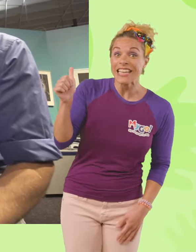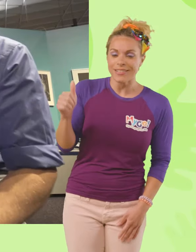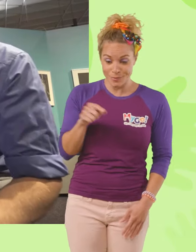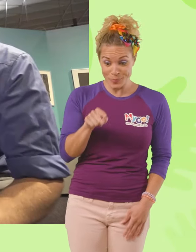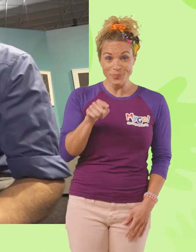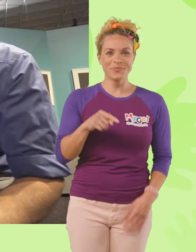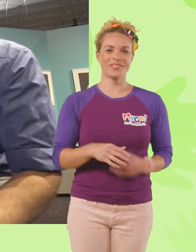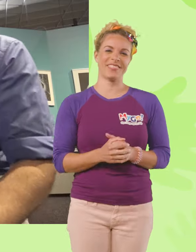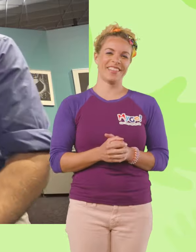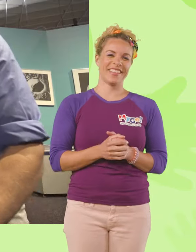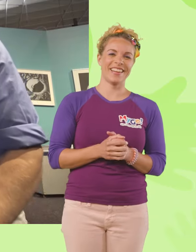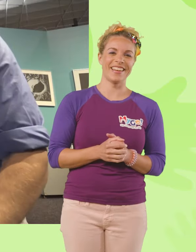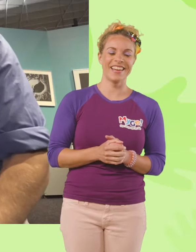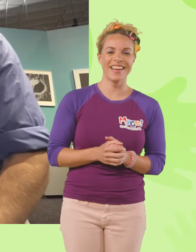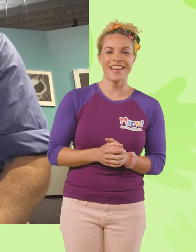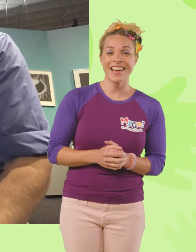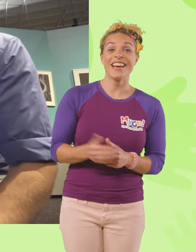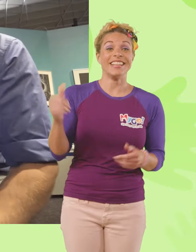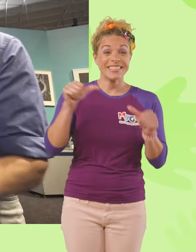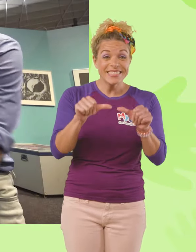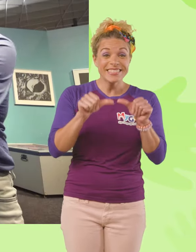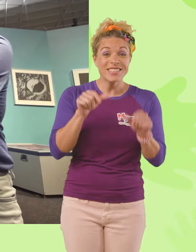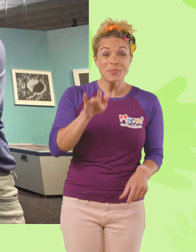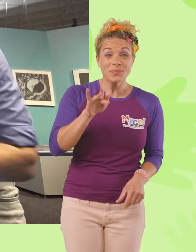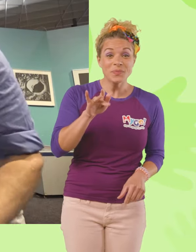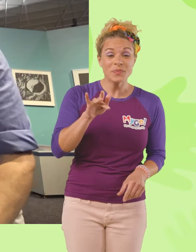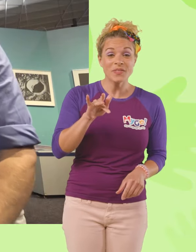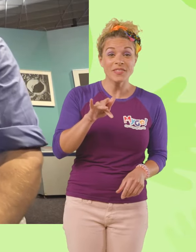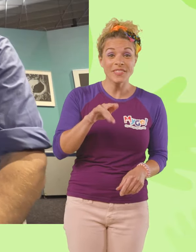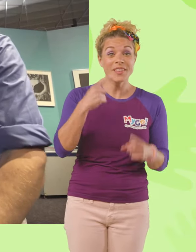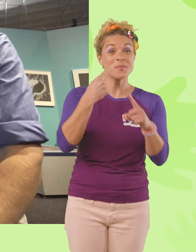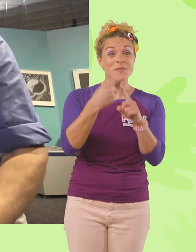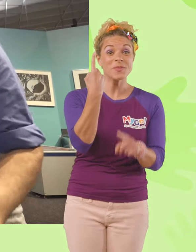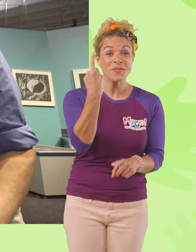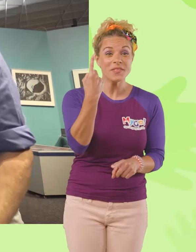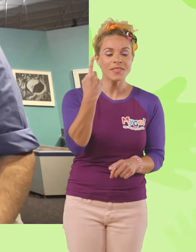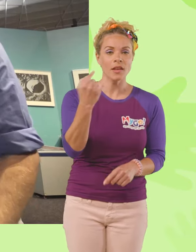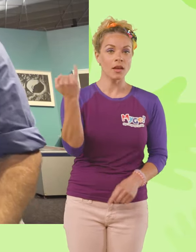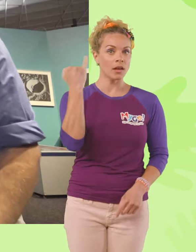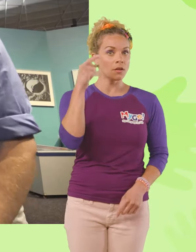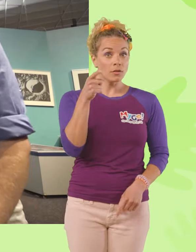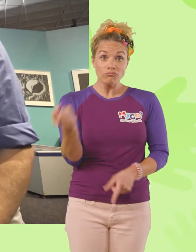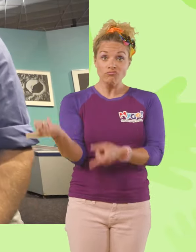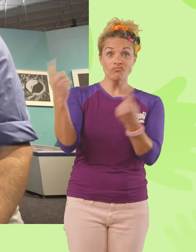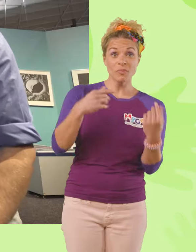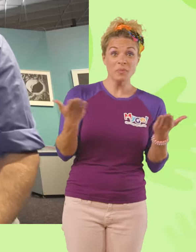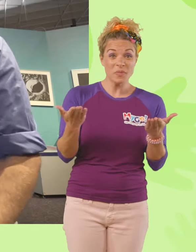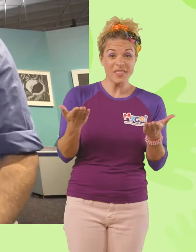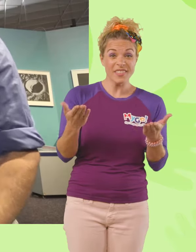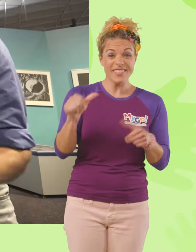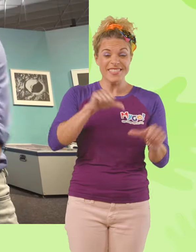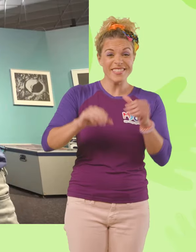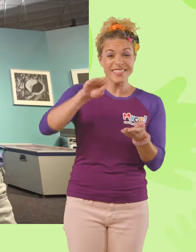5, 6, 7, 8, 9, 10. Every time you push this button, it goes up by one. So if you ever come to the Pacific